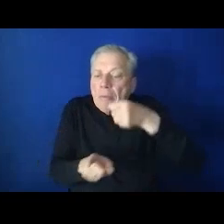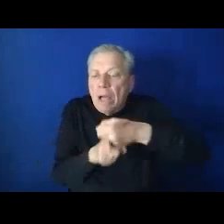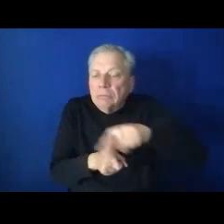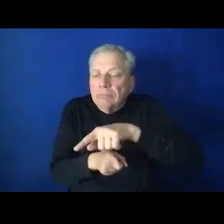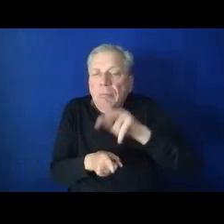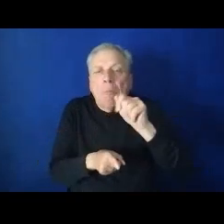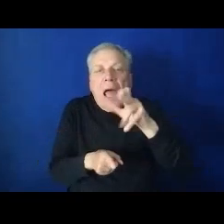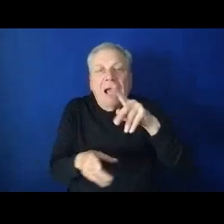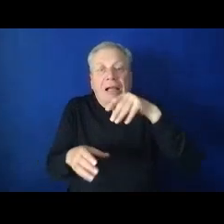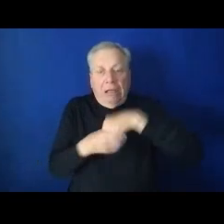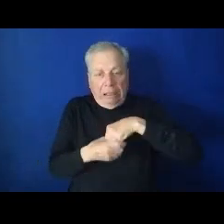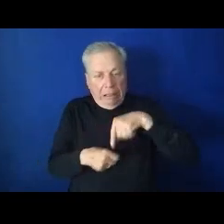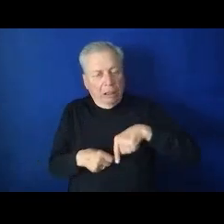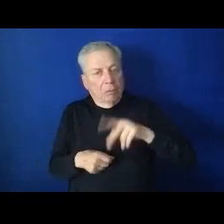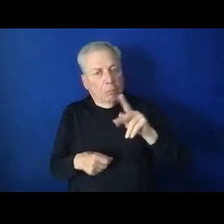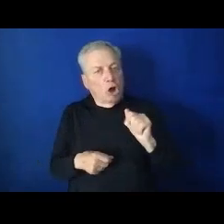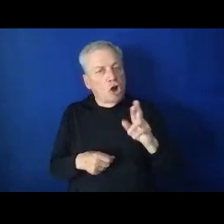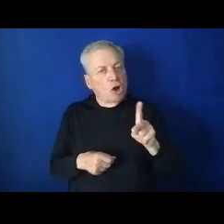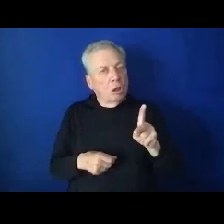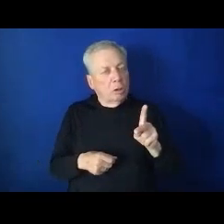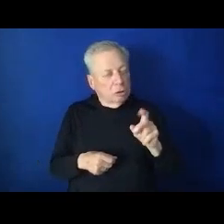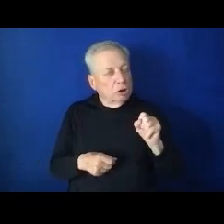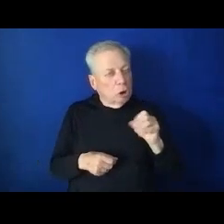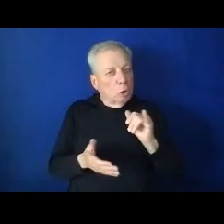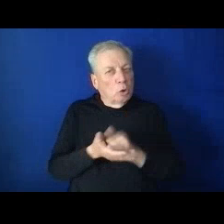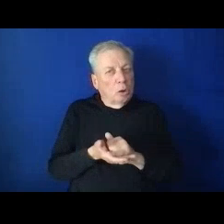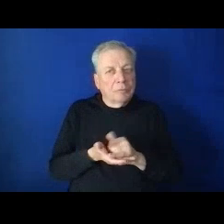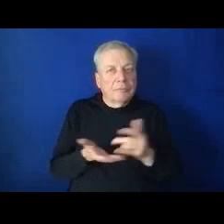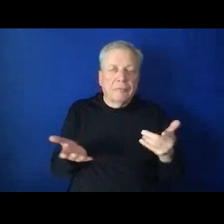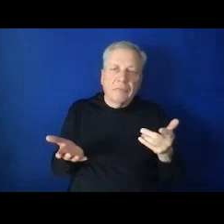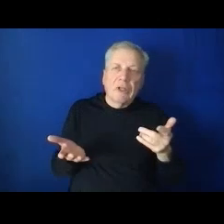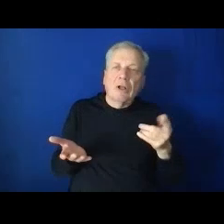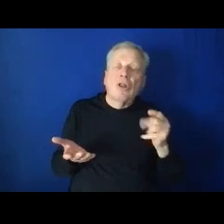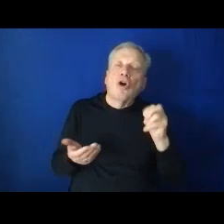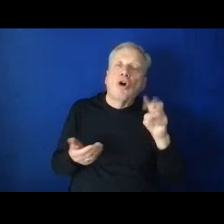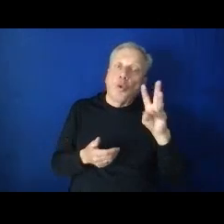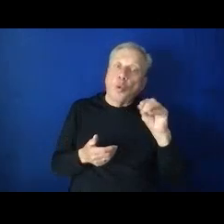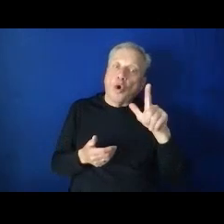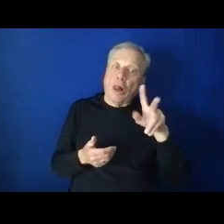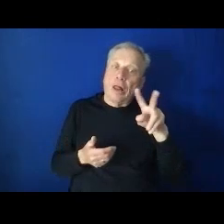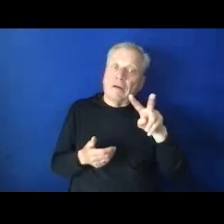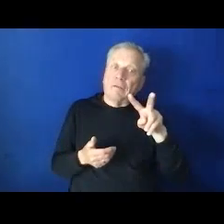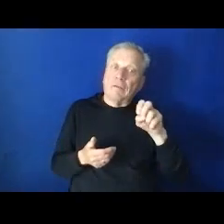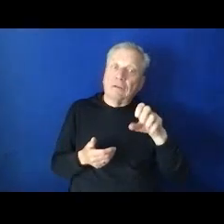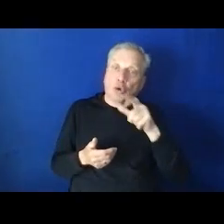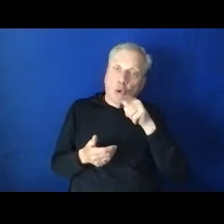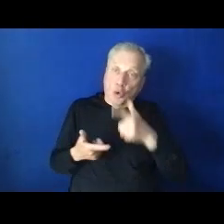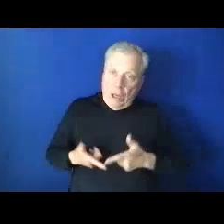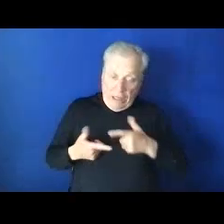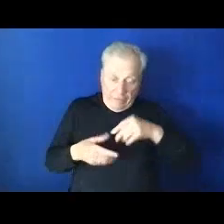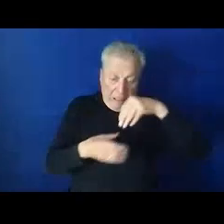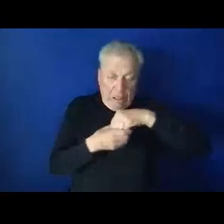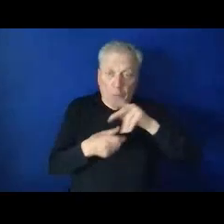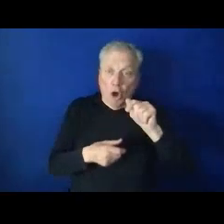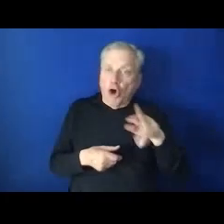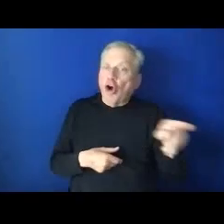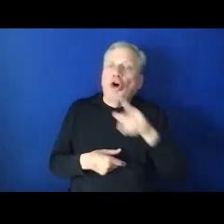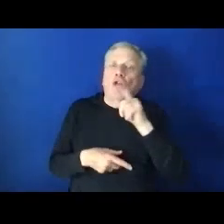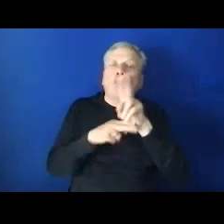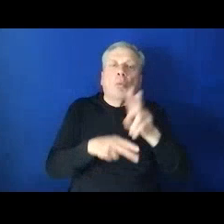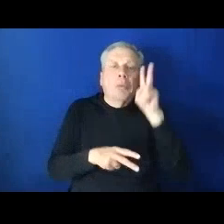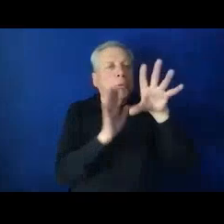So as I talked about, it has been a challenge, and the wolves that live inside the park are used to people taking pictures